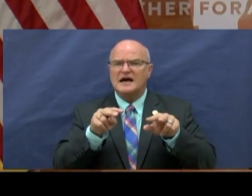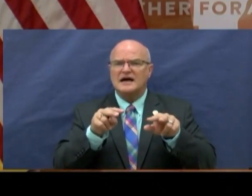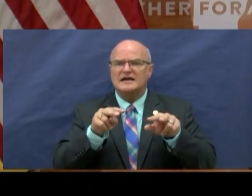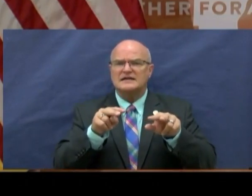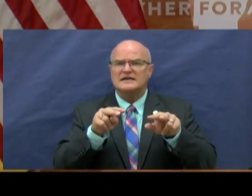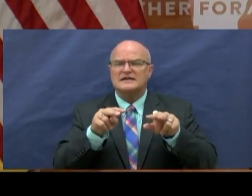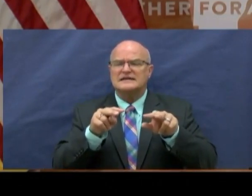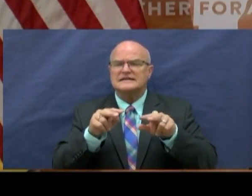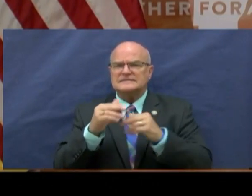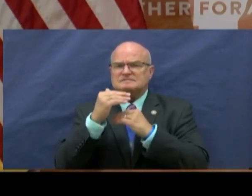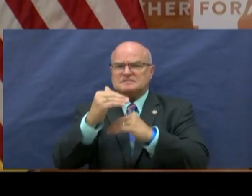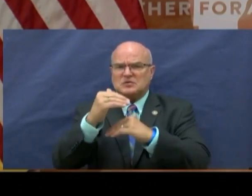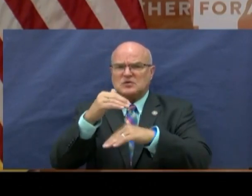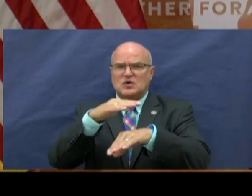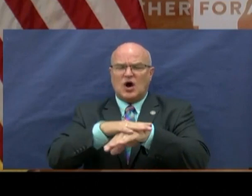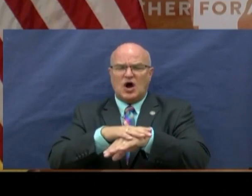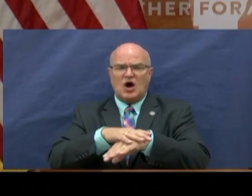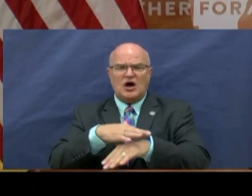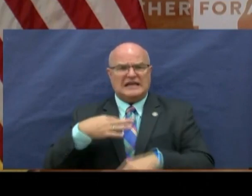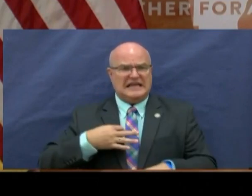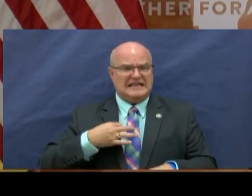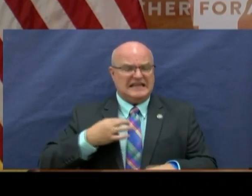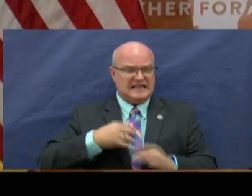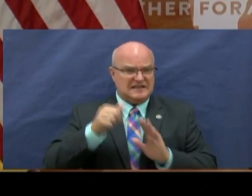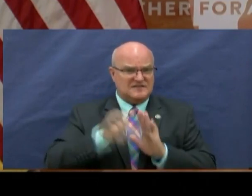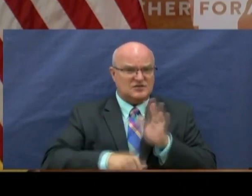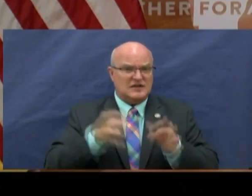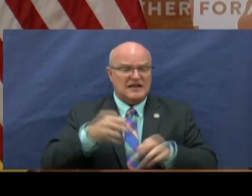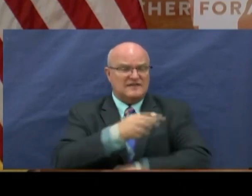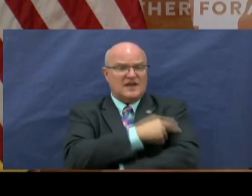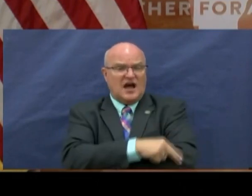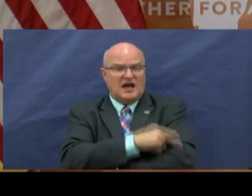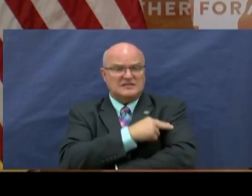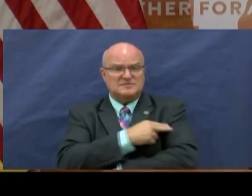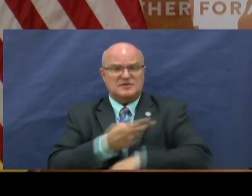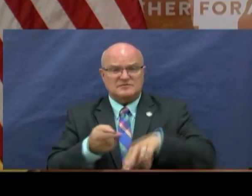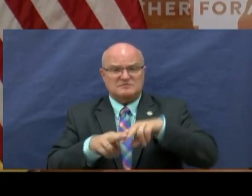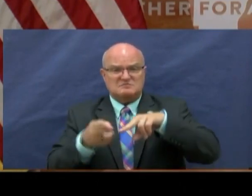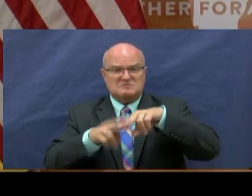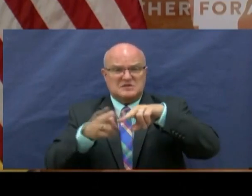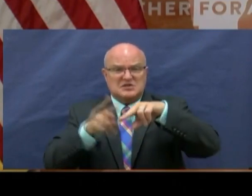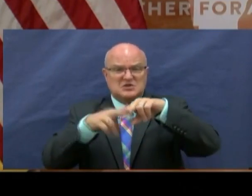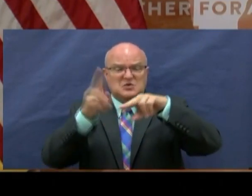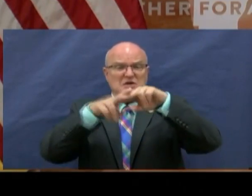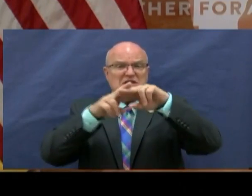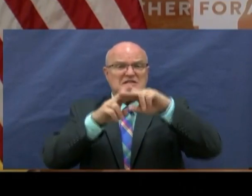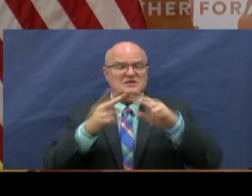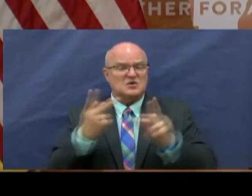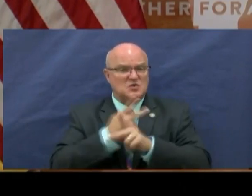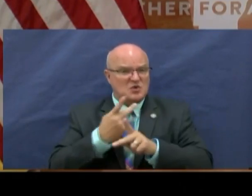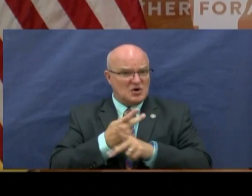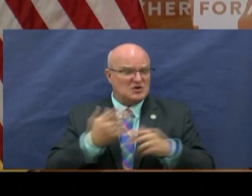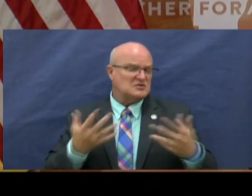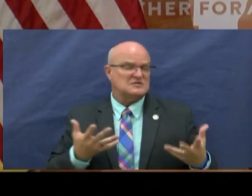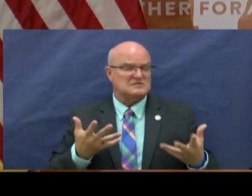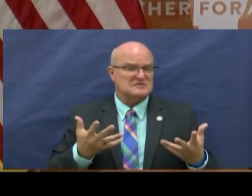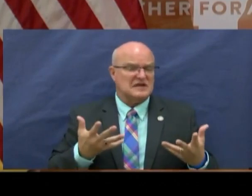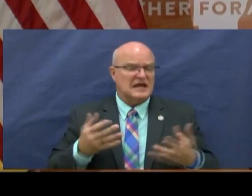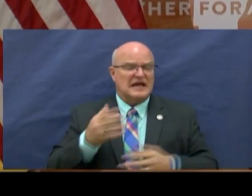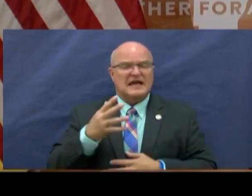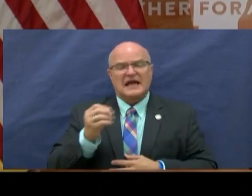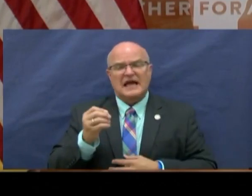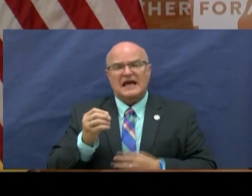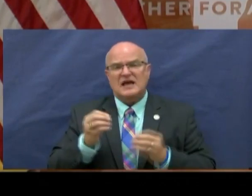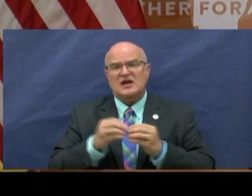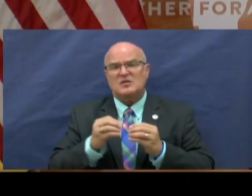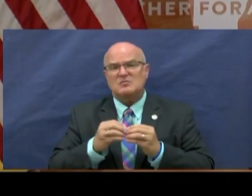reimposing limits on elective surgery if hospitalizations either get worse or don't improve? And